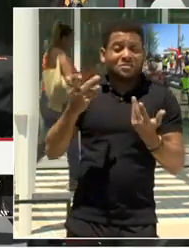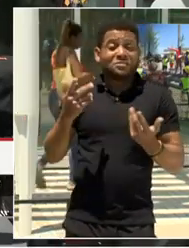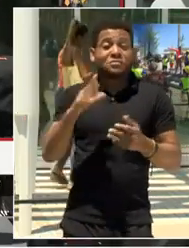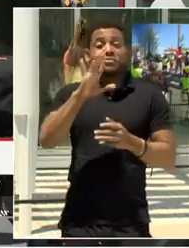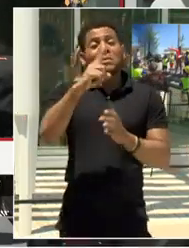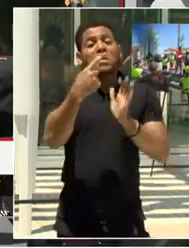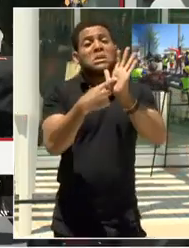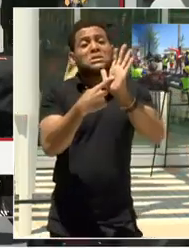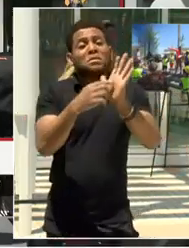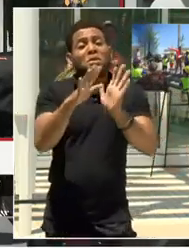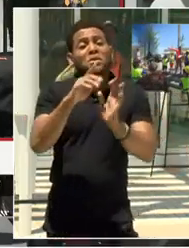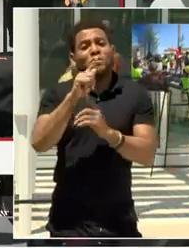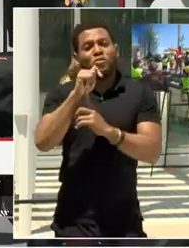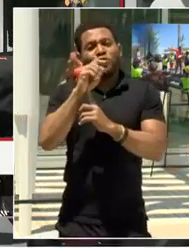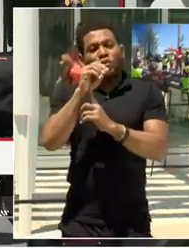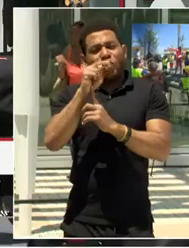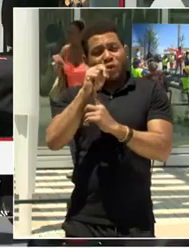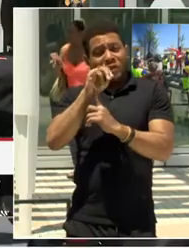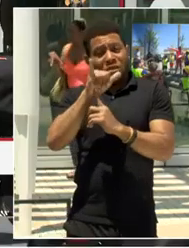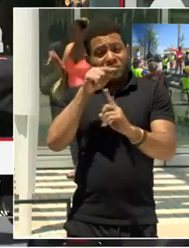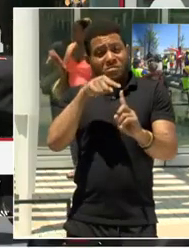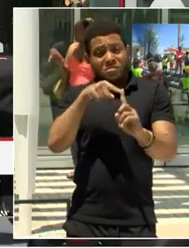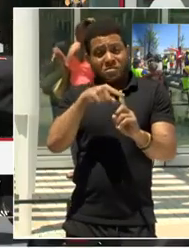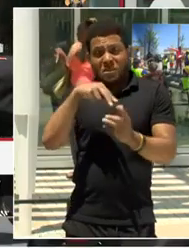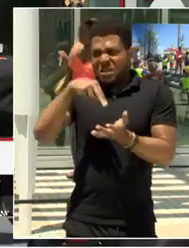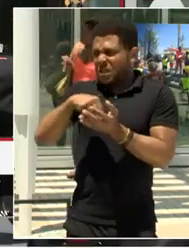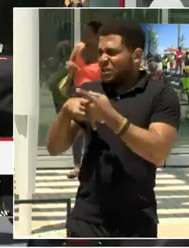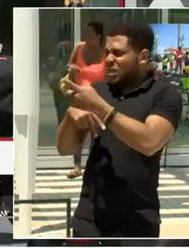right there. Tony, let's give Tony a round of applause.